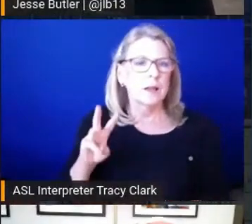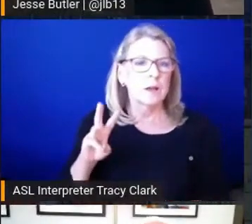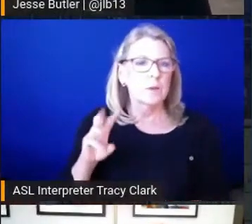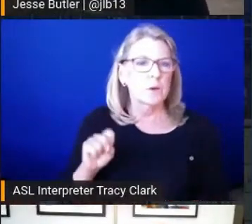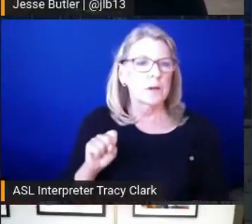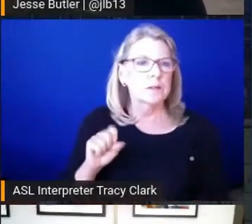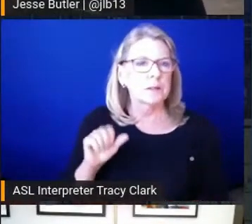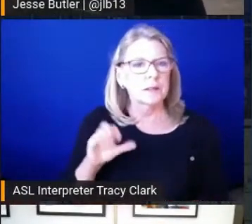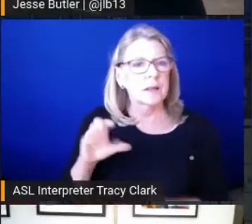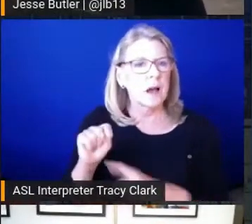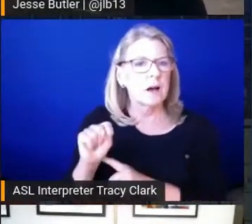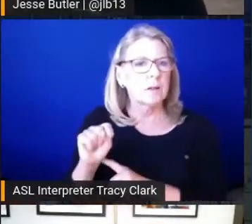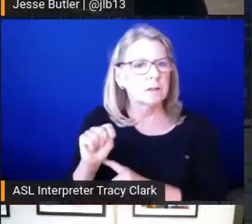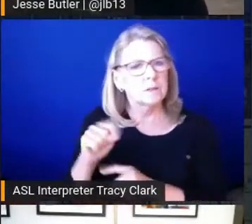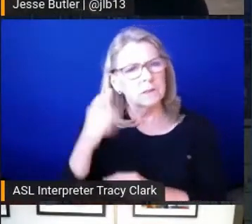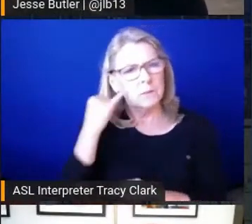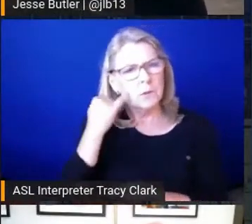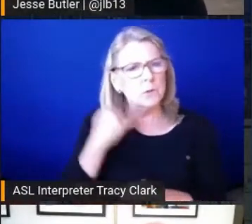company, you've got